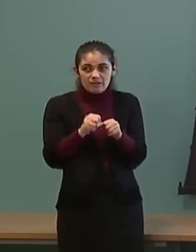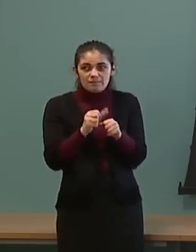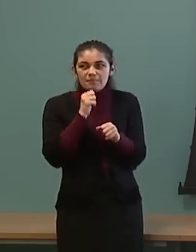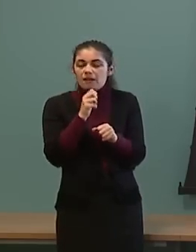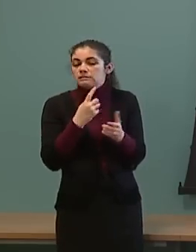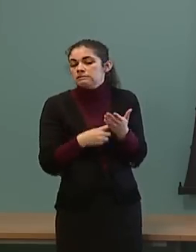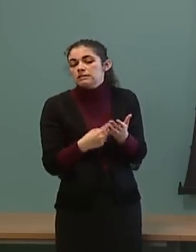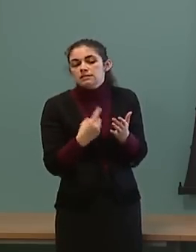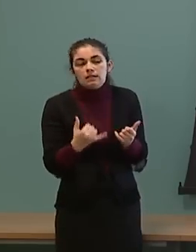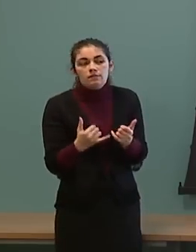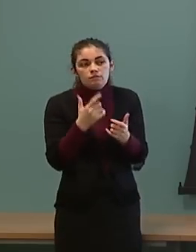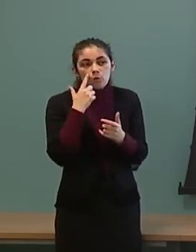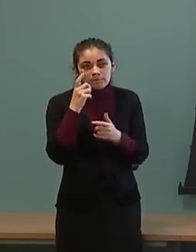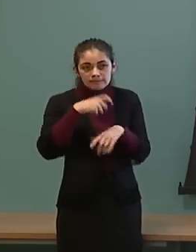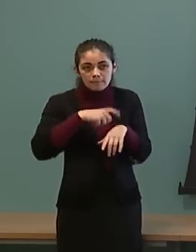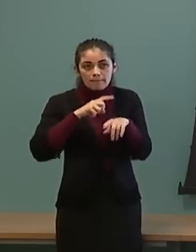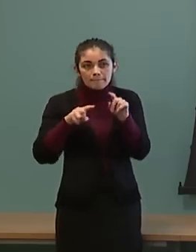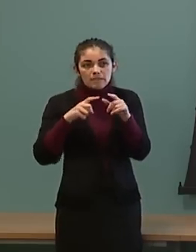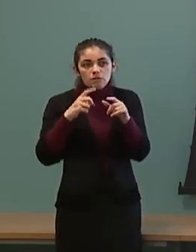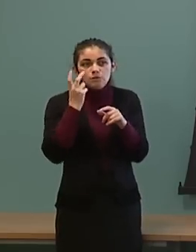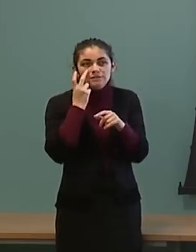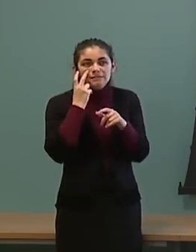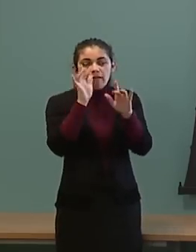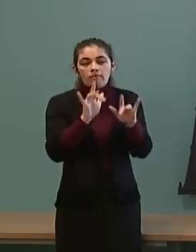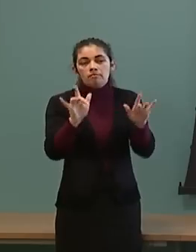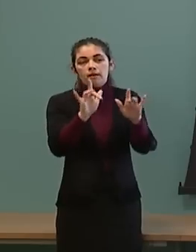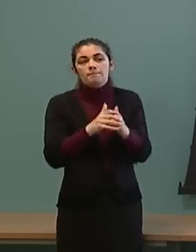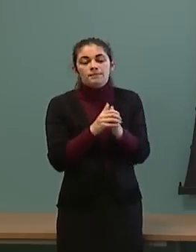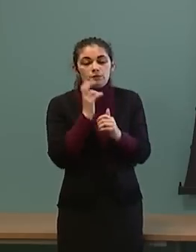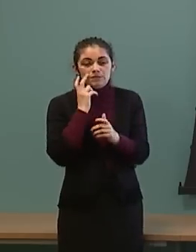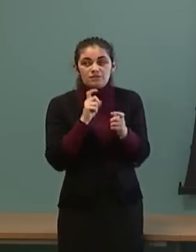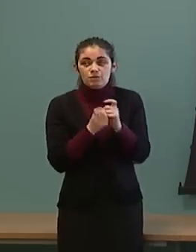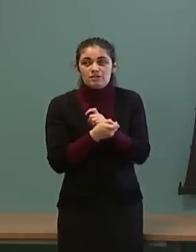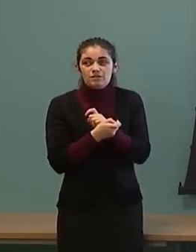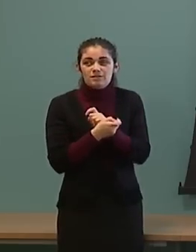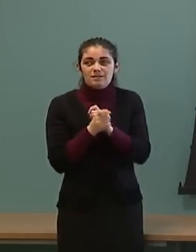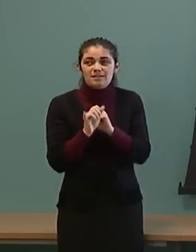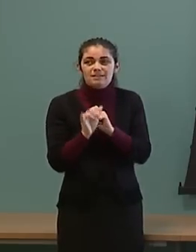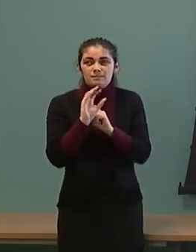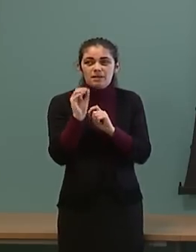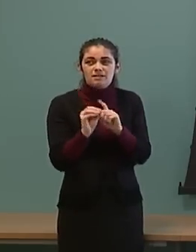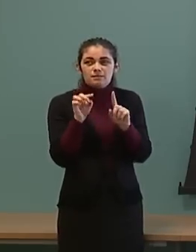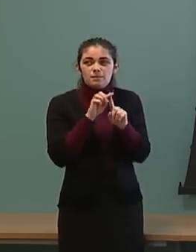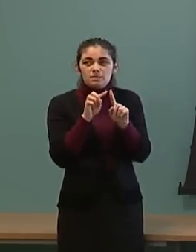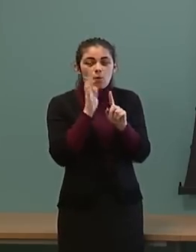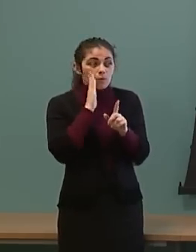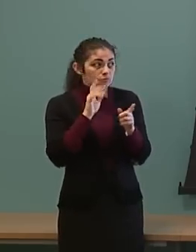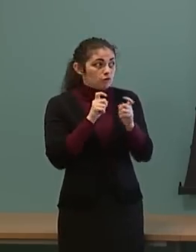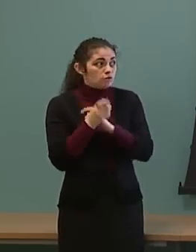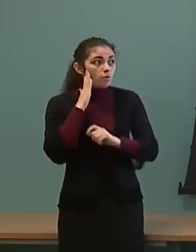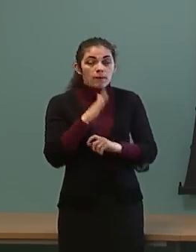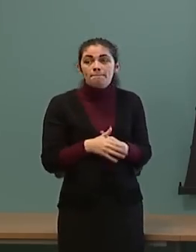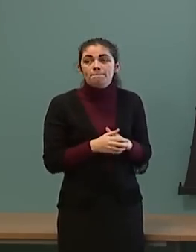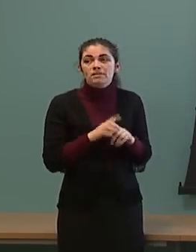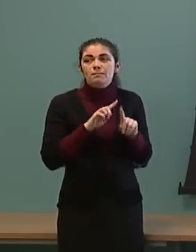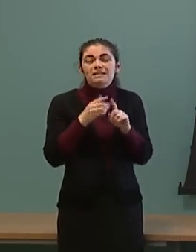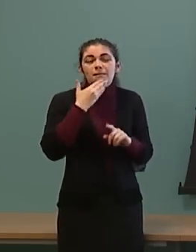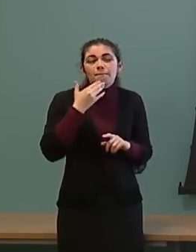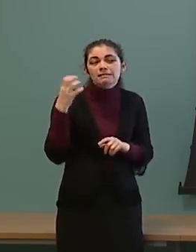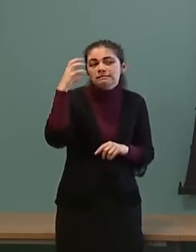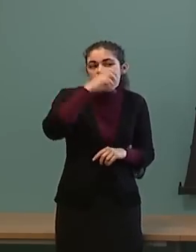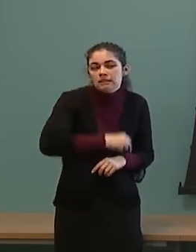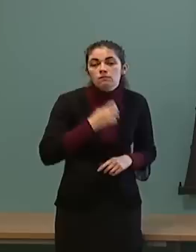going to talk about it in the interest of time, but you can also take a look at how those data are changing. You'll see this percent positive probably change. But this is our best